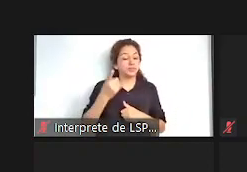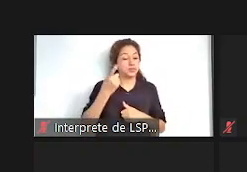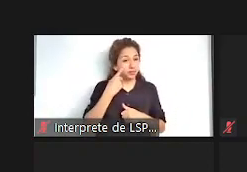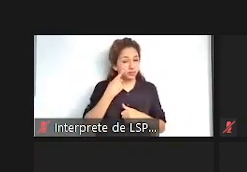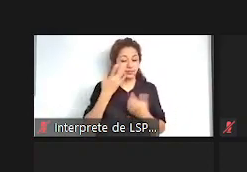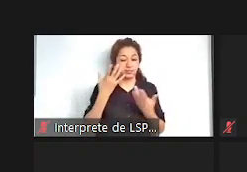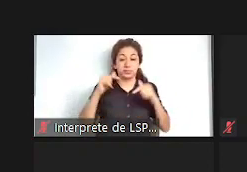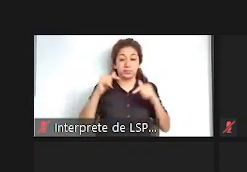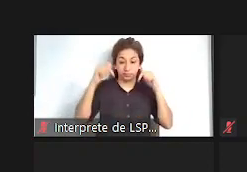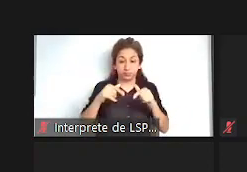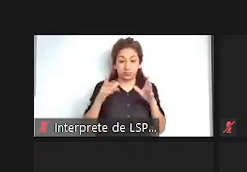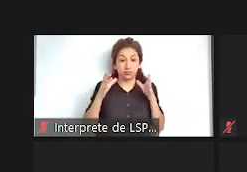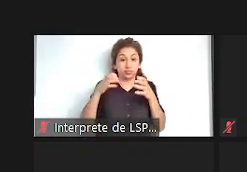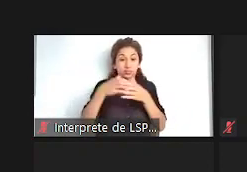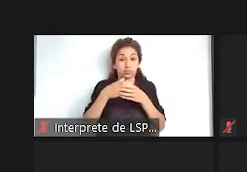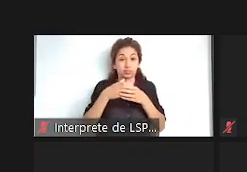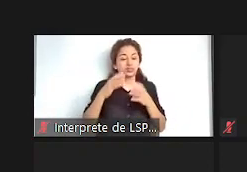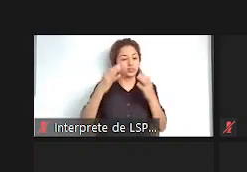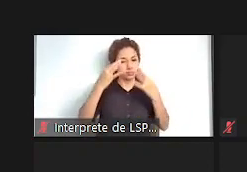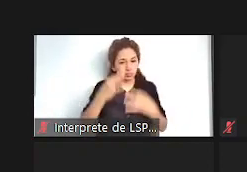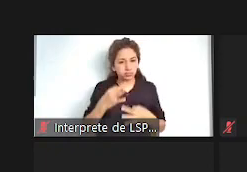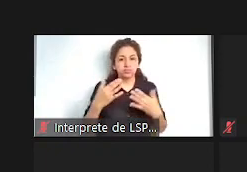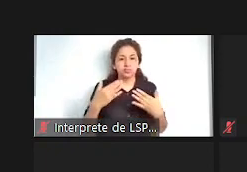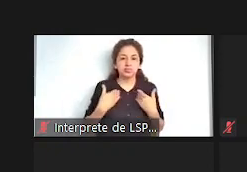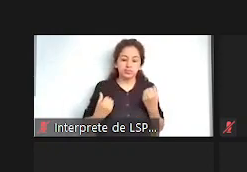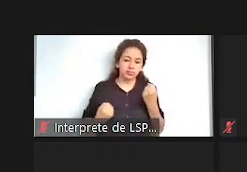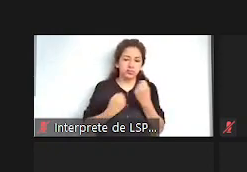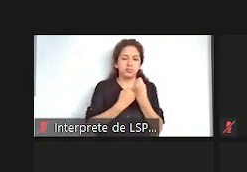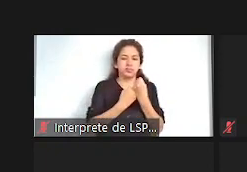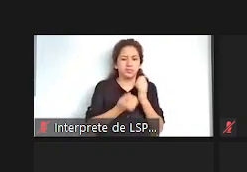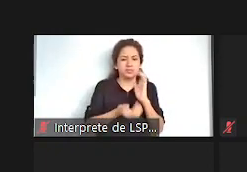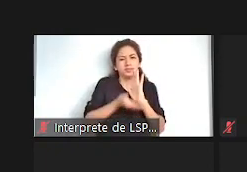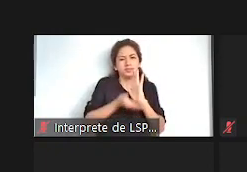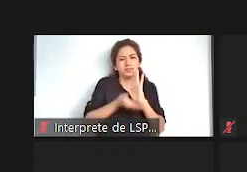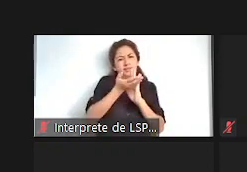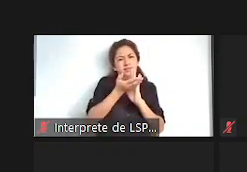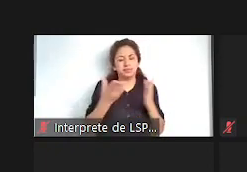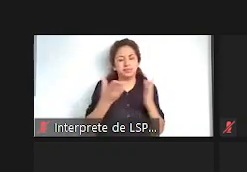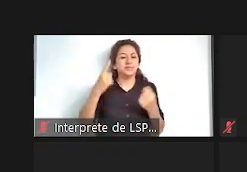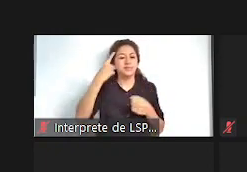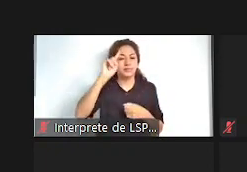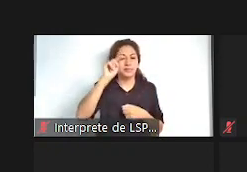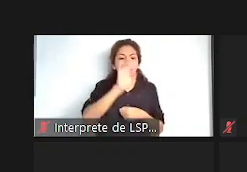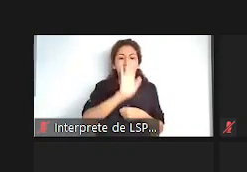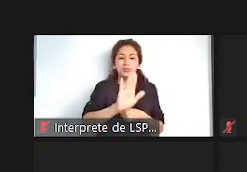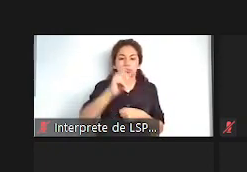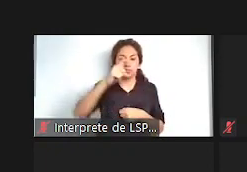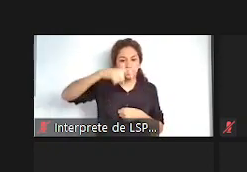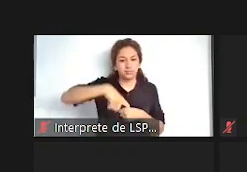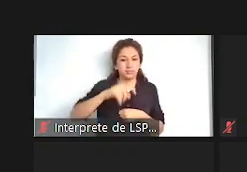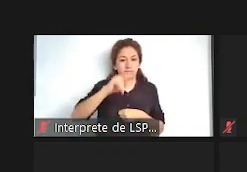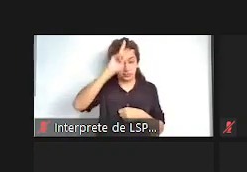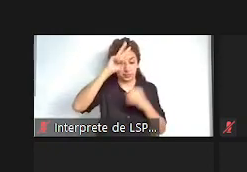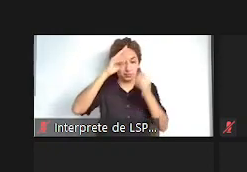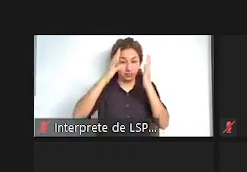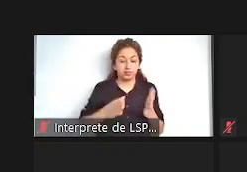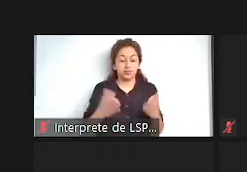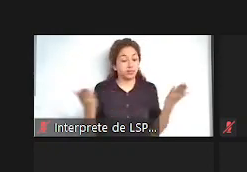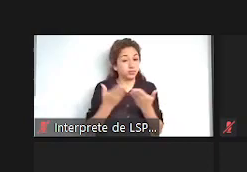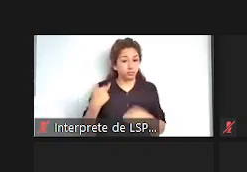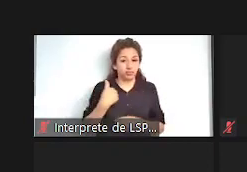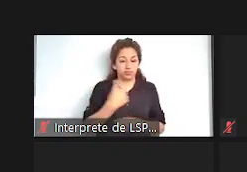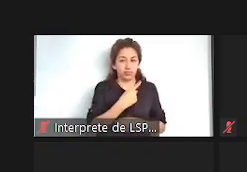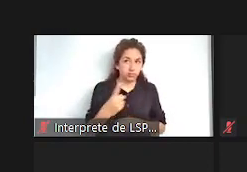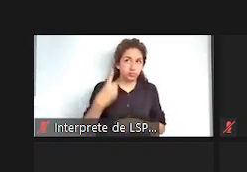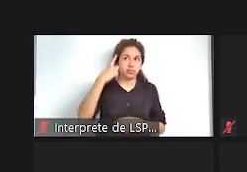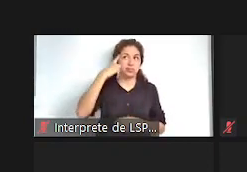preside as we acknowledge that our organization has to have a more active and closer are wrong with the needs of